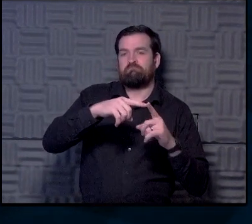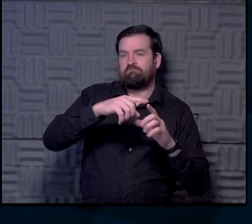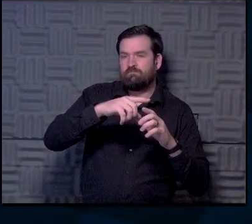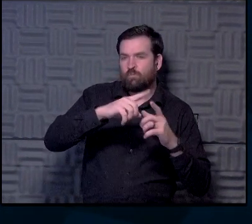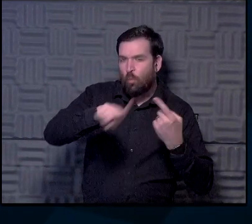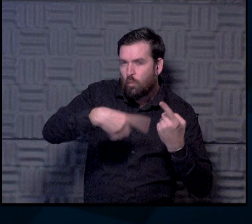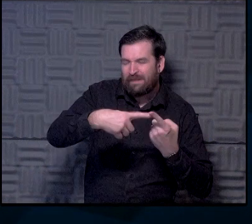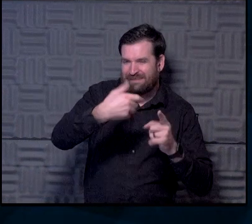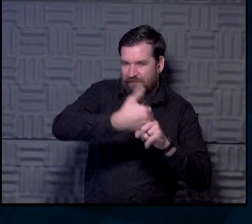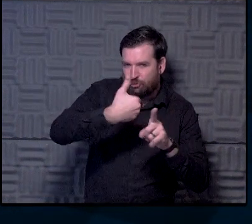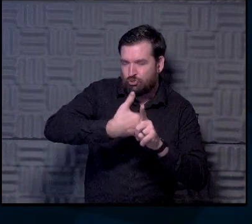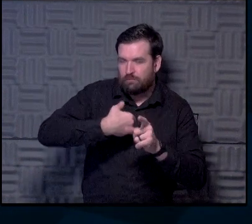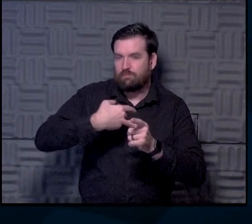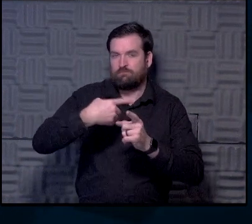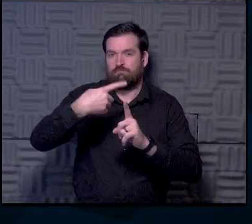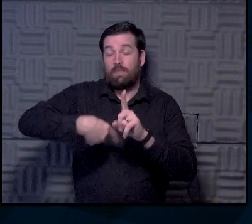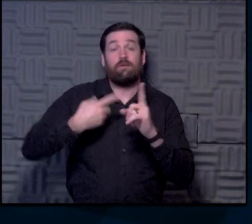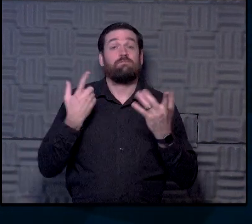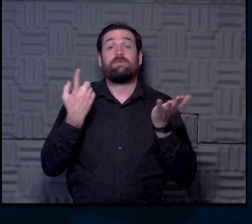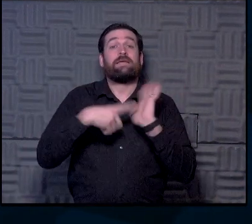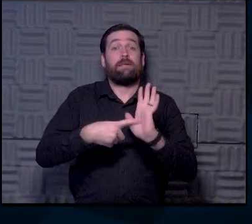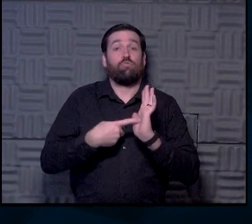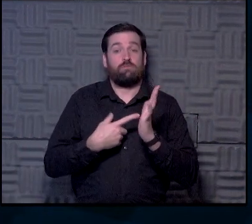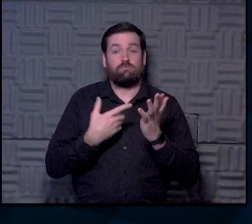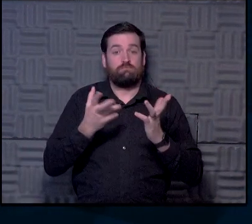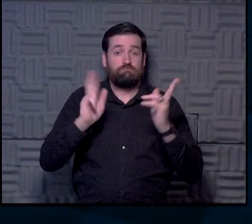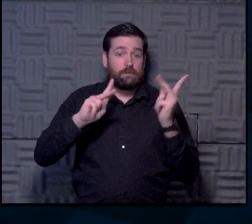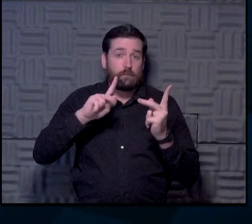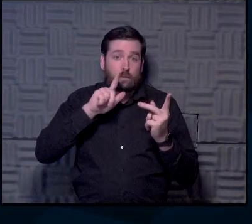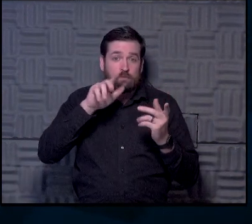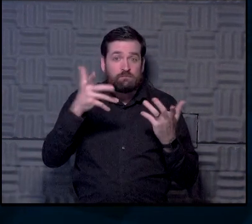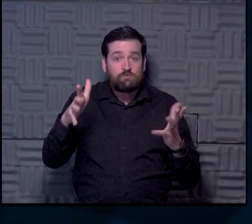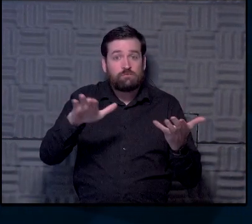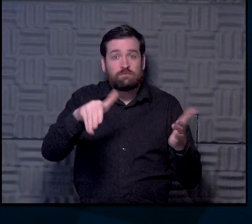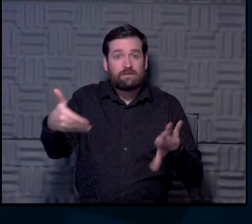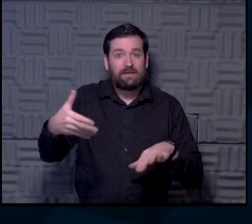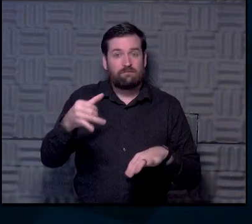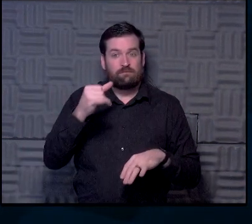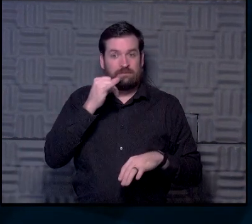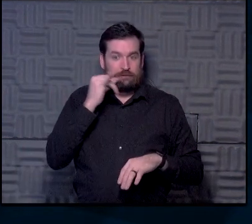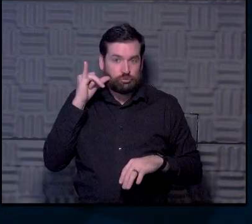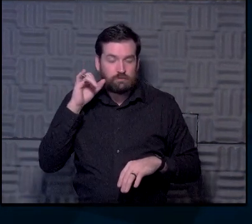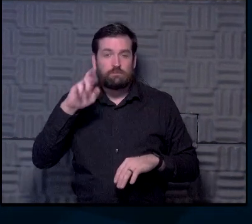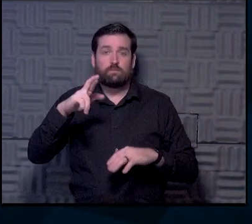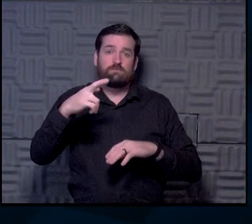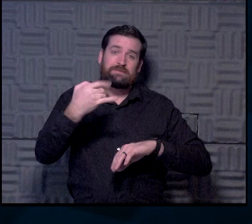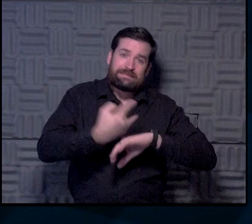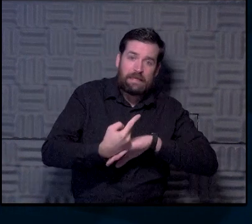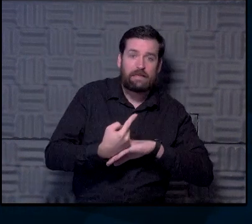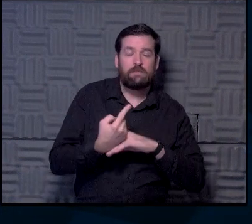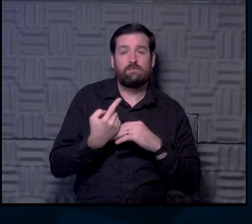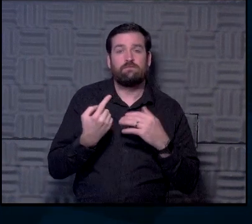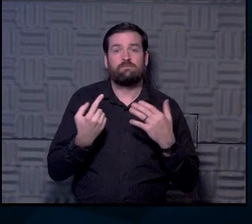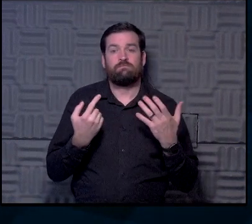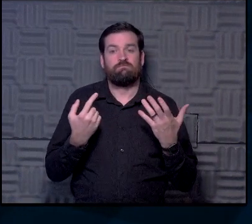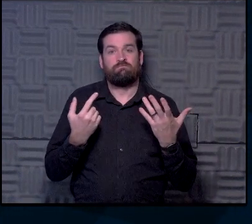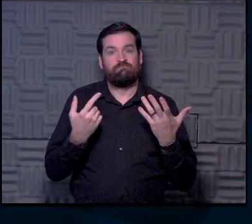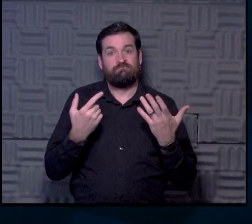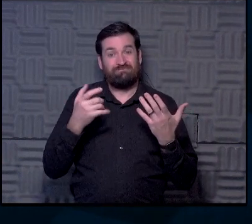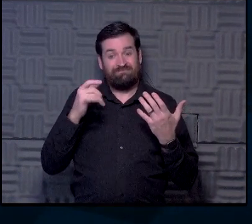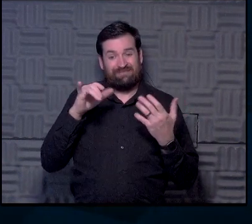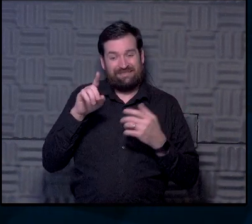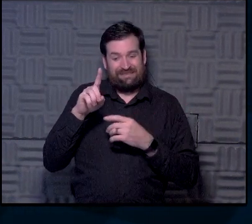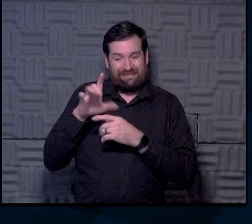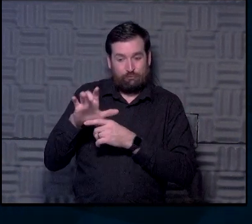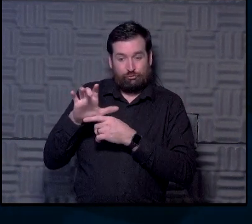are patients that are dying today, for example, or yesterday, that were admitted in December that continue to drive that rate up as